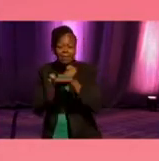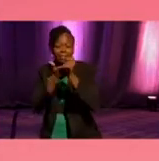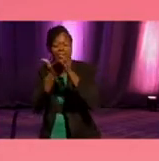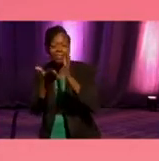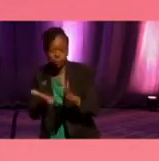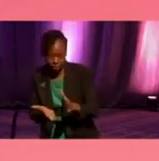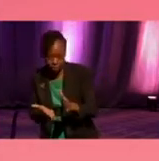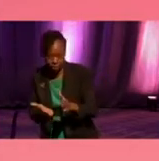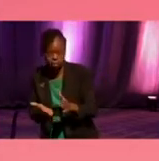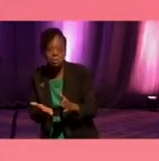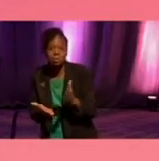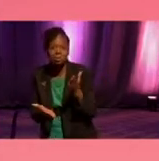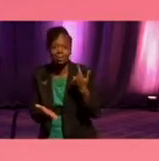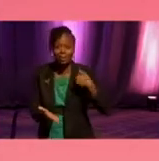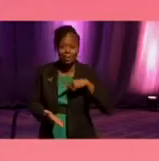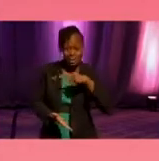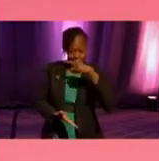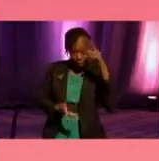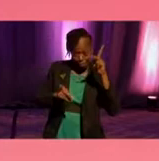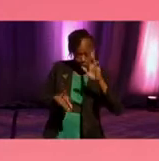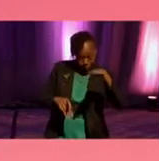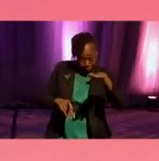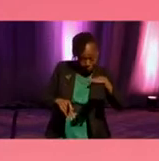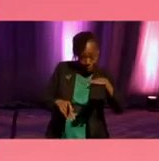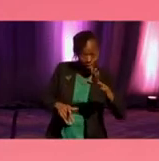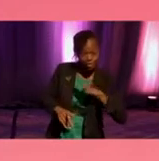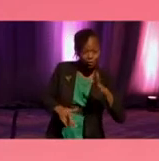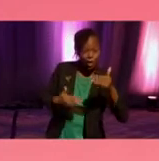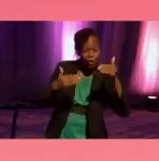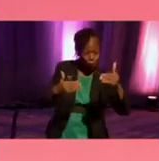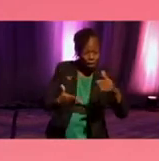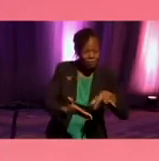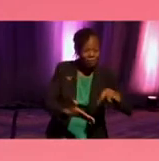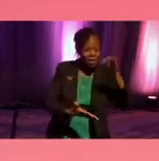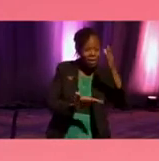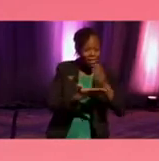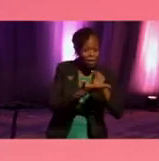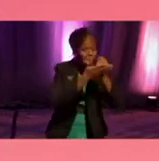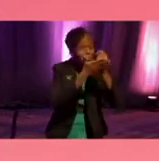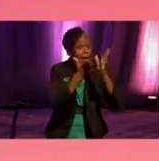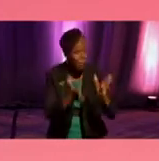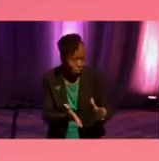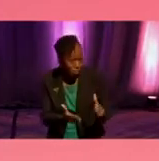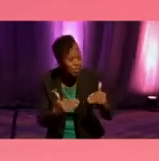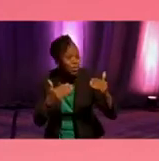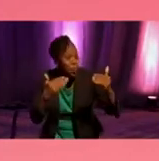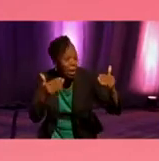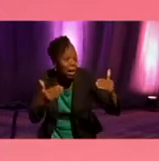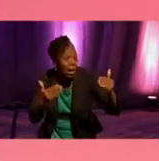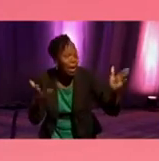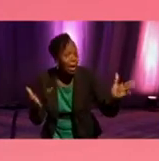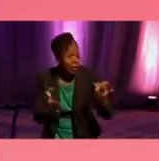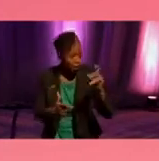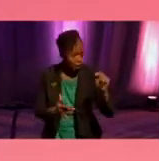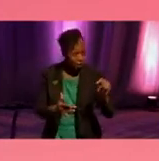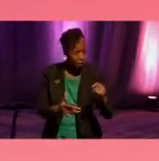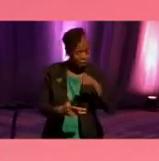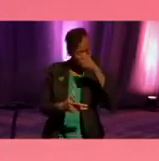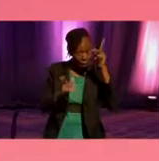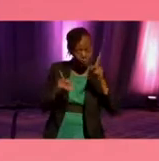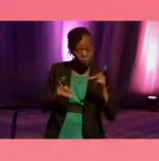sisters. Black folks, therapy is good. It's a good thing. Get you a therapist.